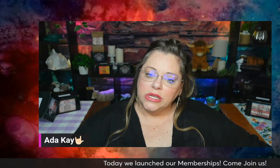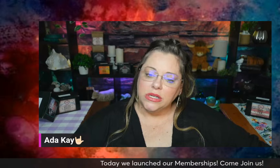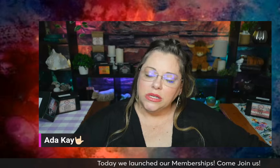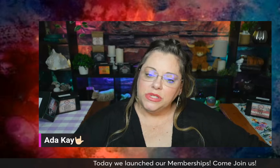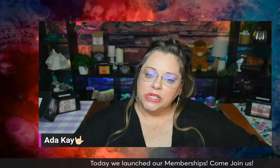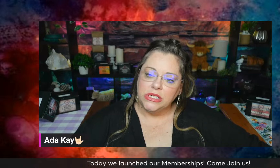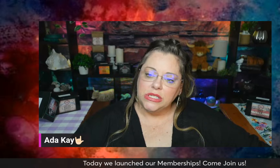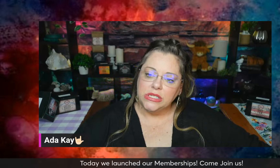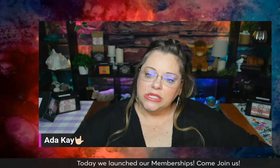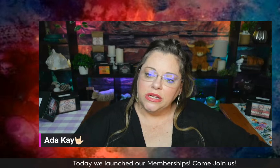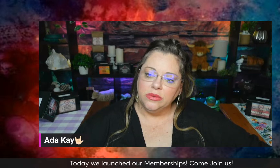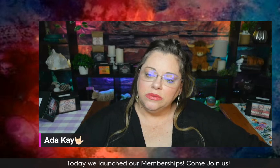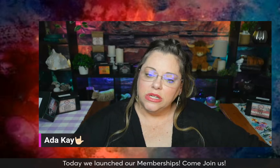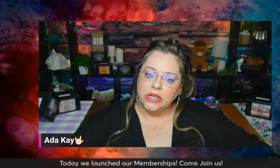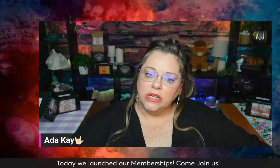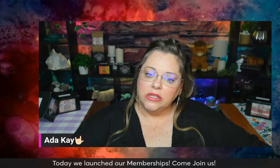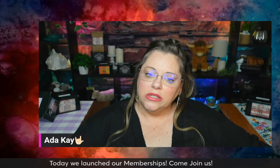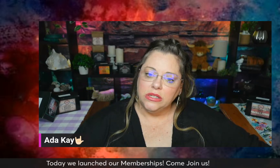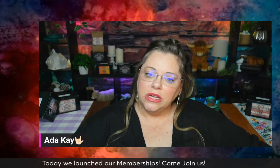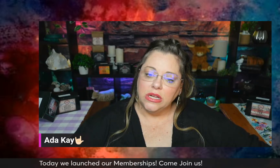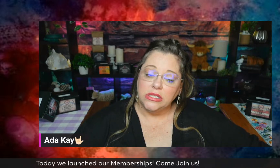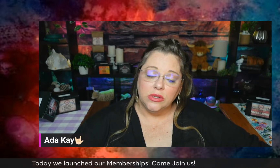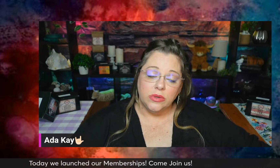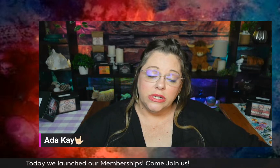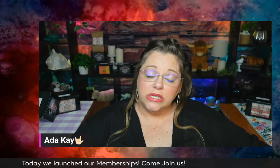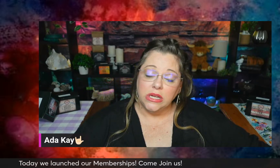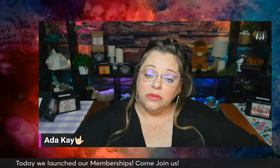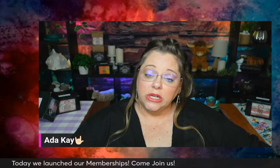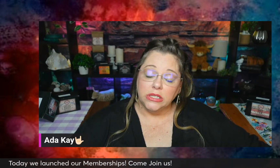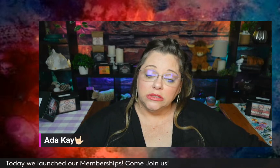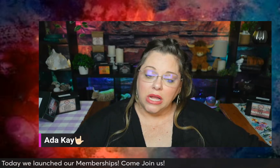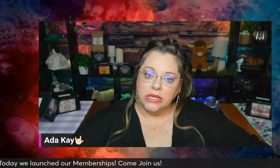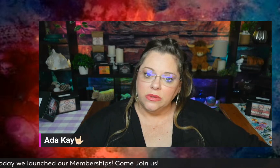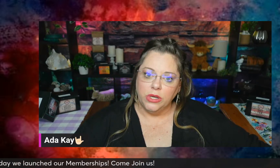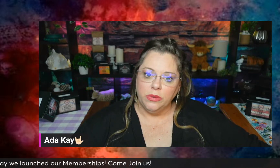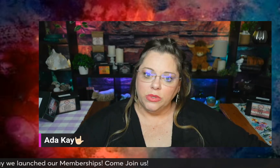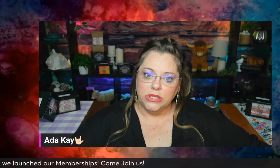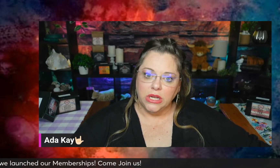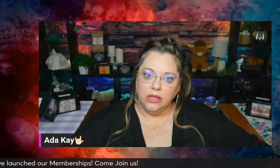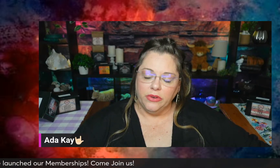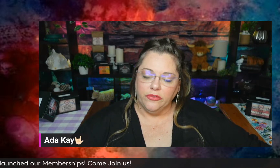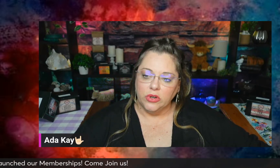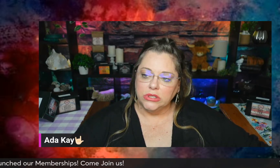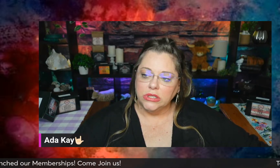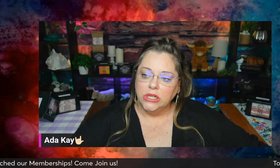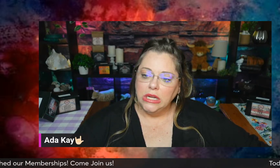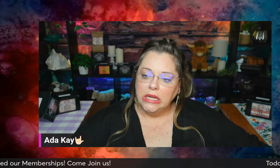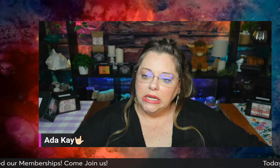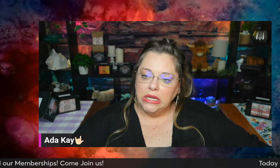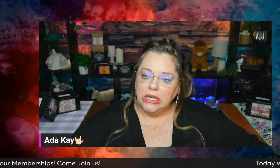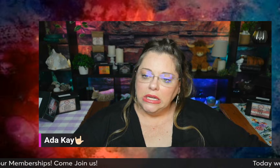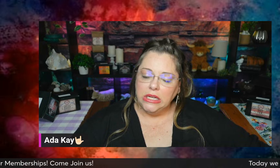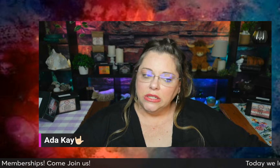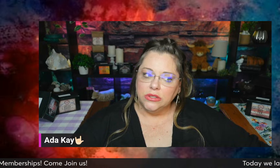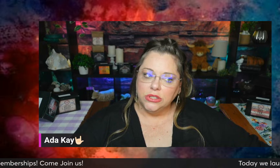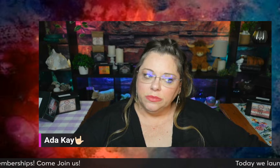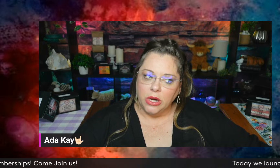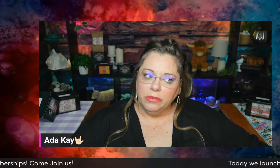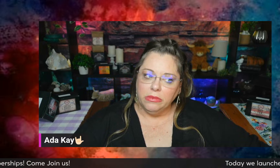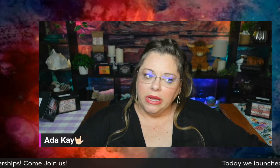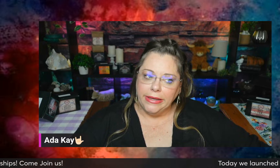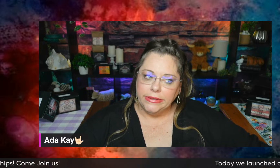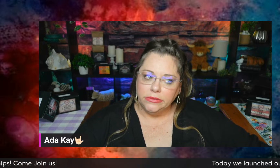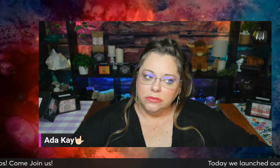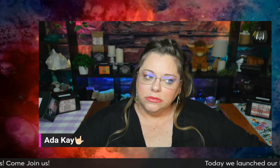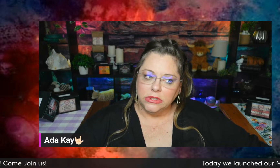my son comes in and sits down and I said, go ahead and tell him, doctor. I didn't want anyone to tell him at first. And he goes, your